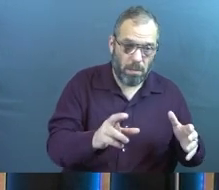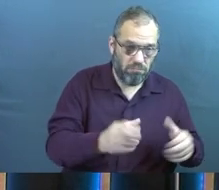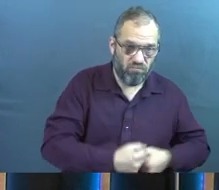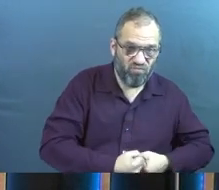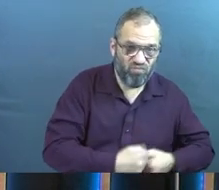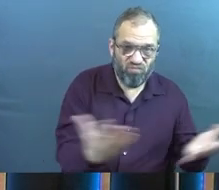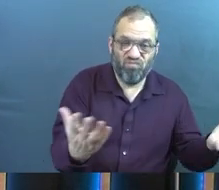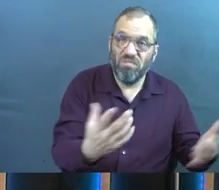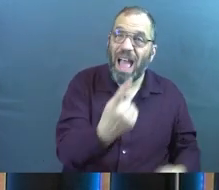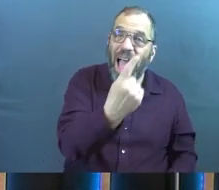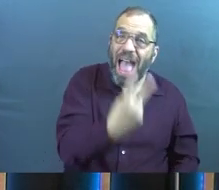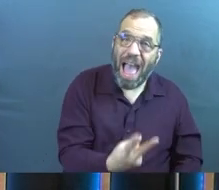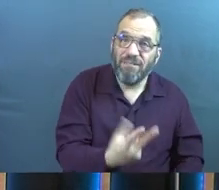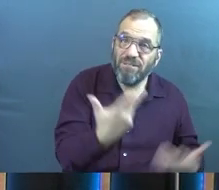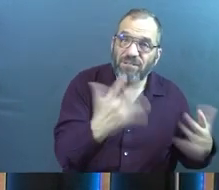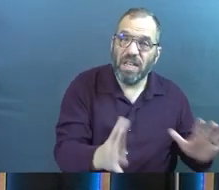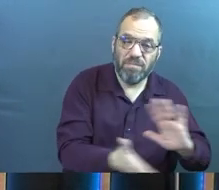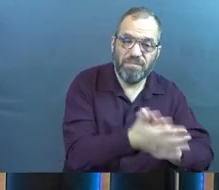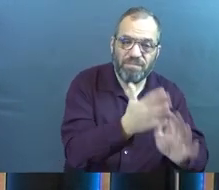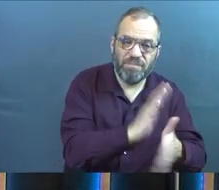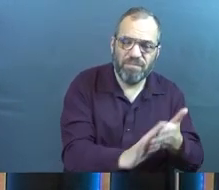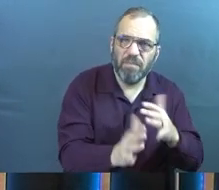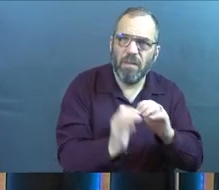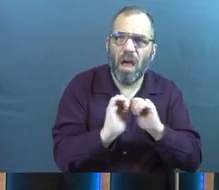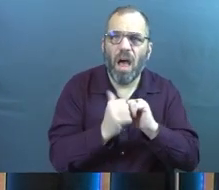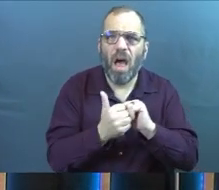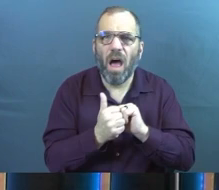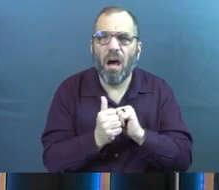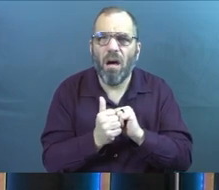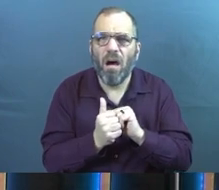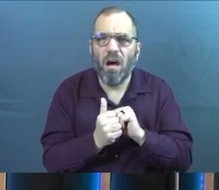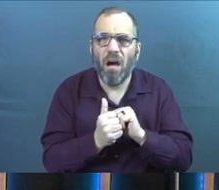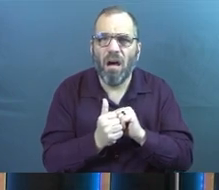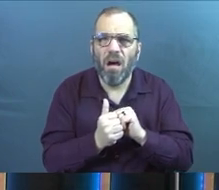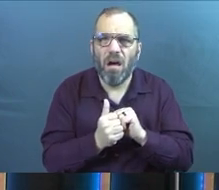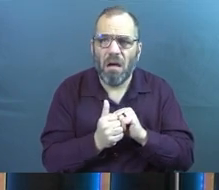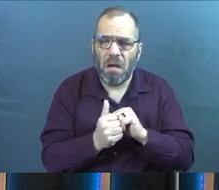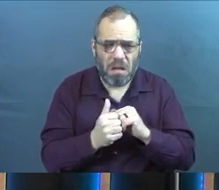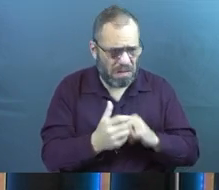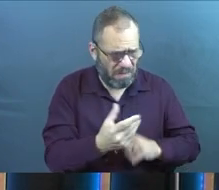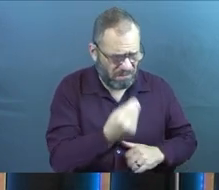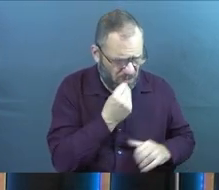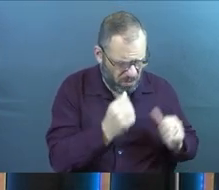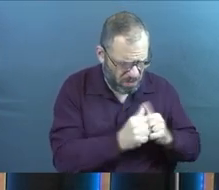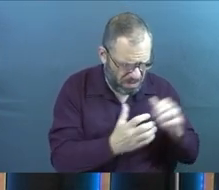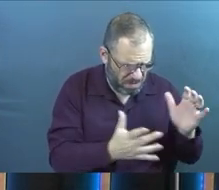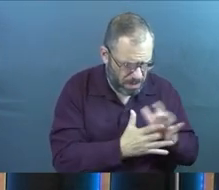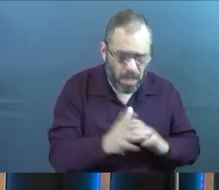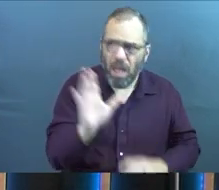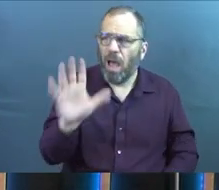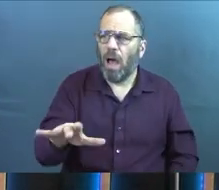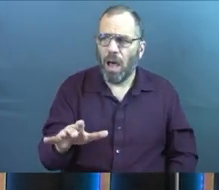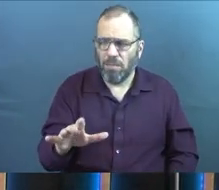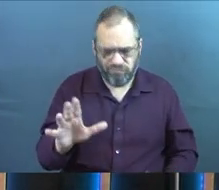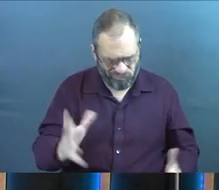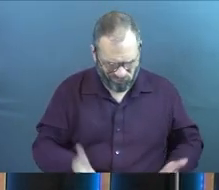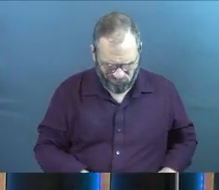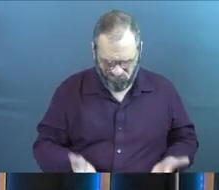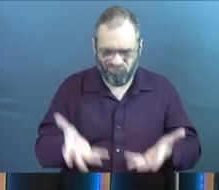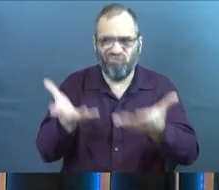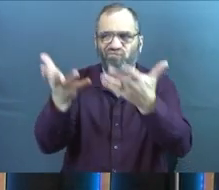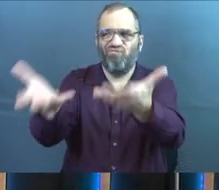of it. He's done with it. How does that happen? He has a meal with Jesus, and he's ready to go, here it all is.